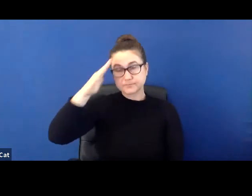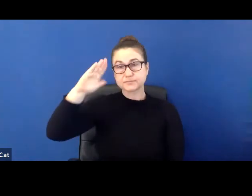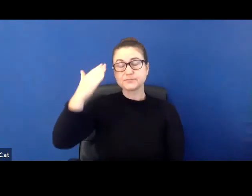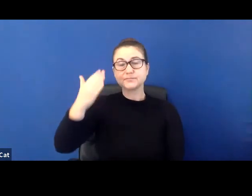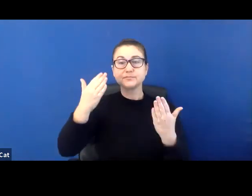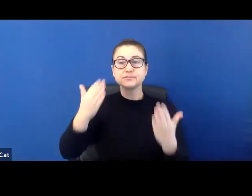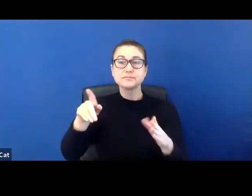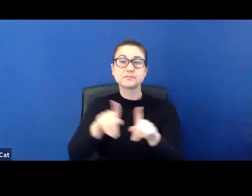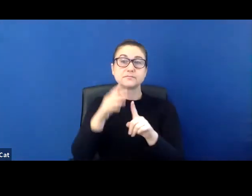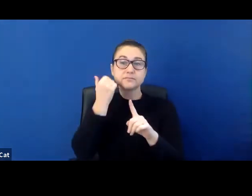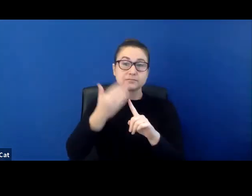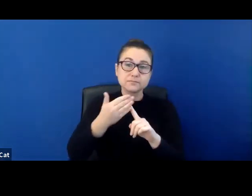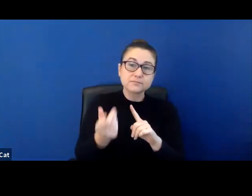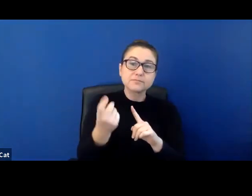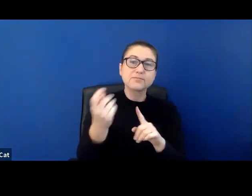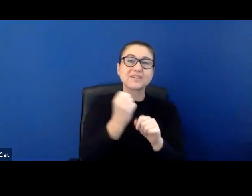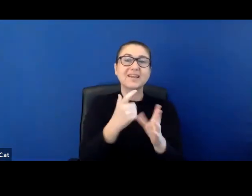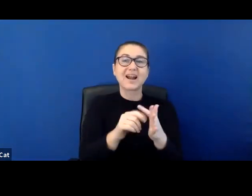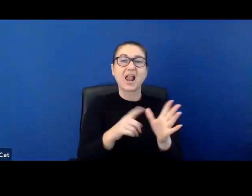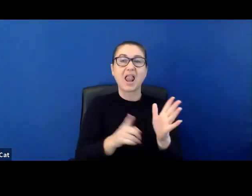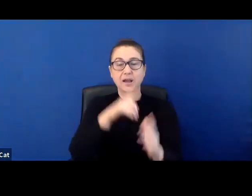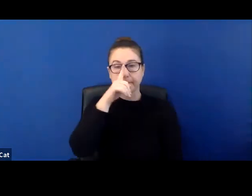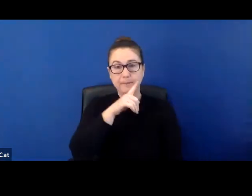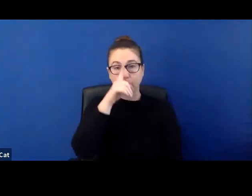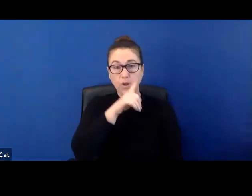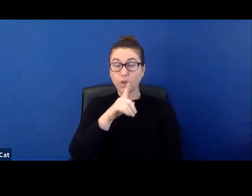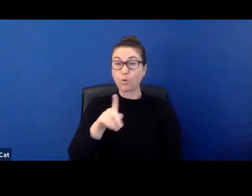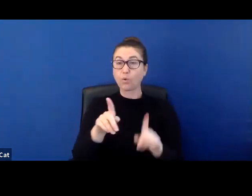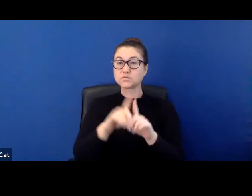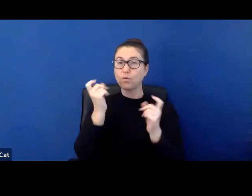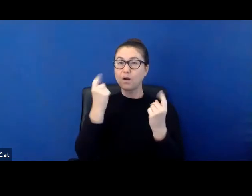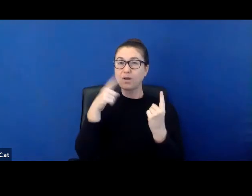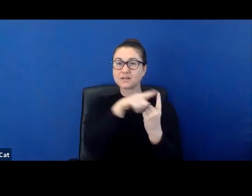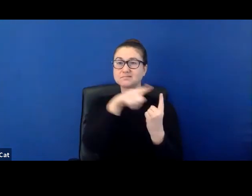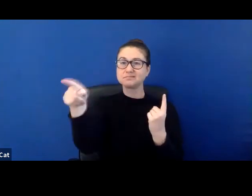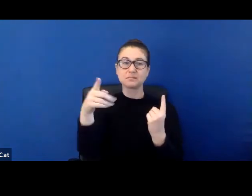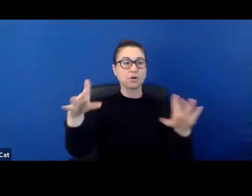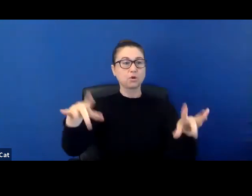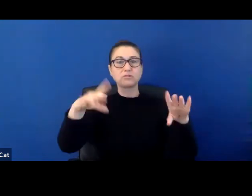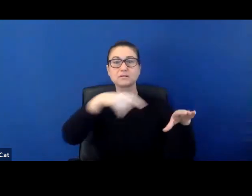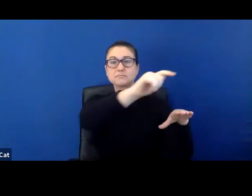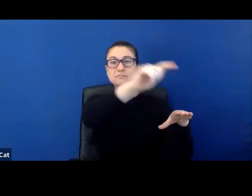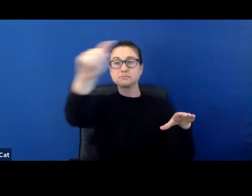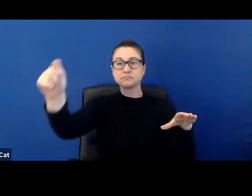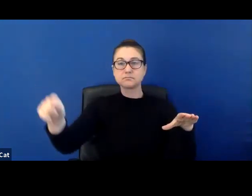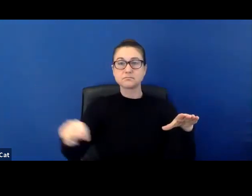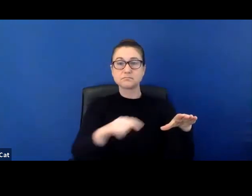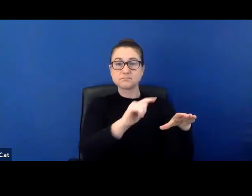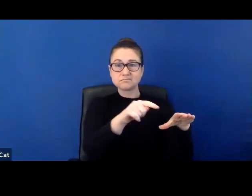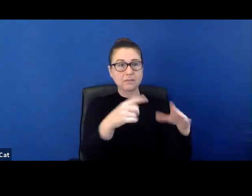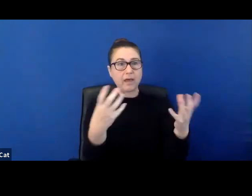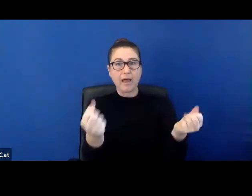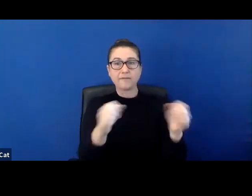emerging of the Gadigal people. I'm also conscious that people are dialing into this webinar from all over